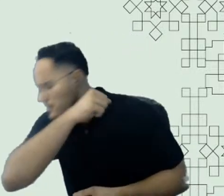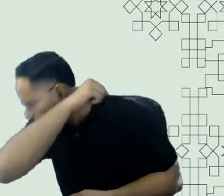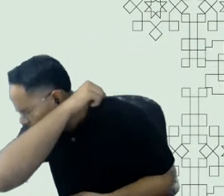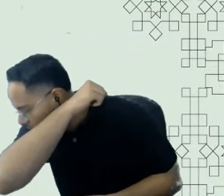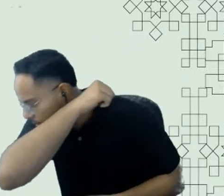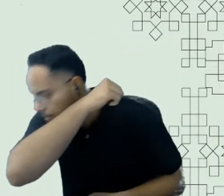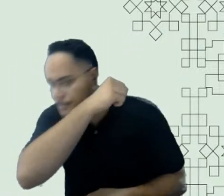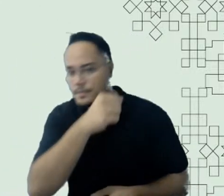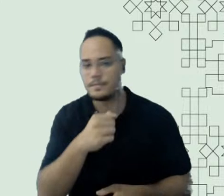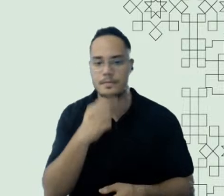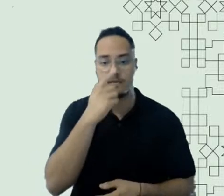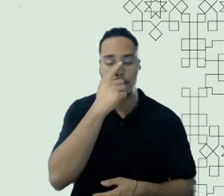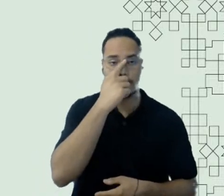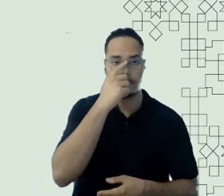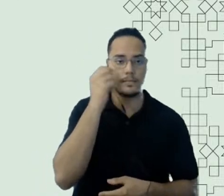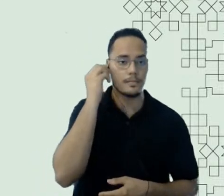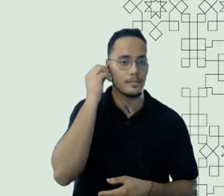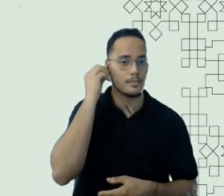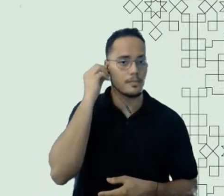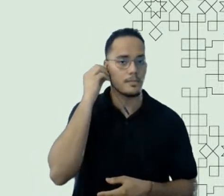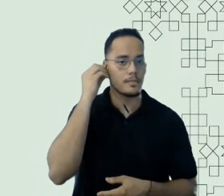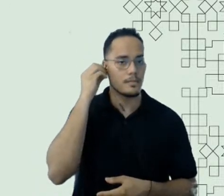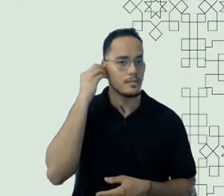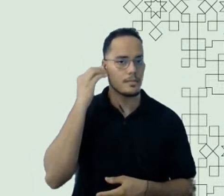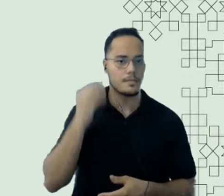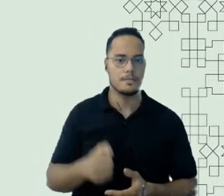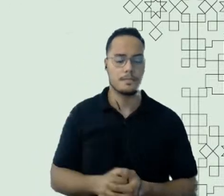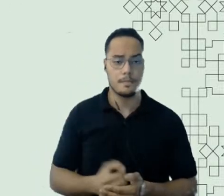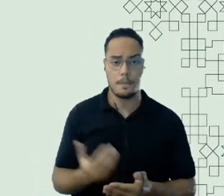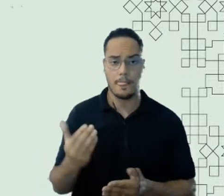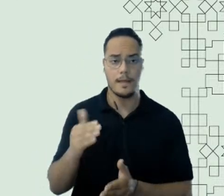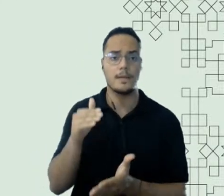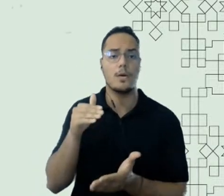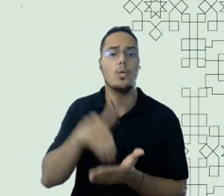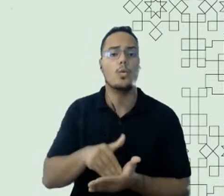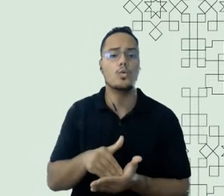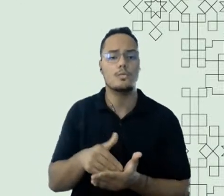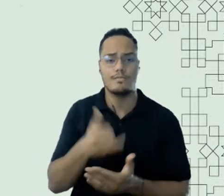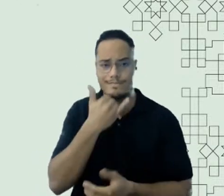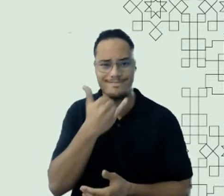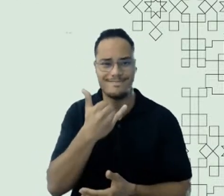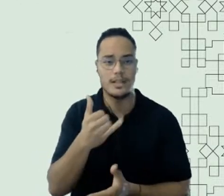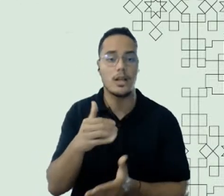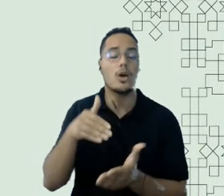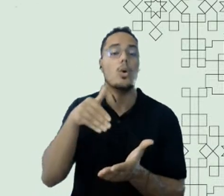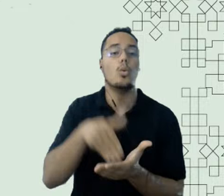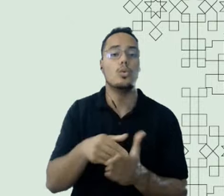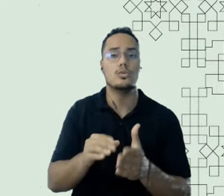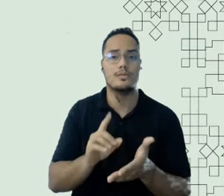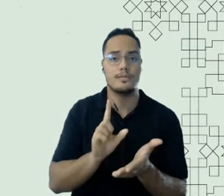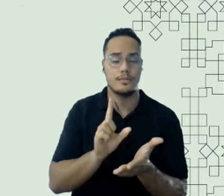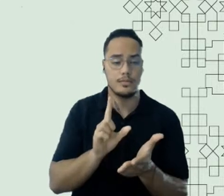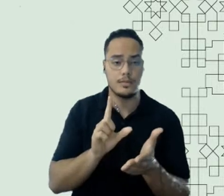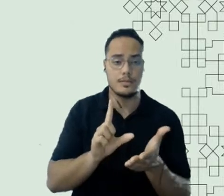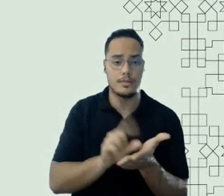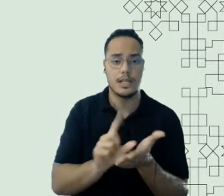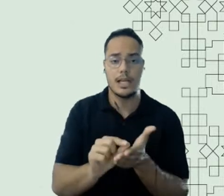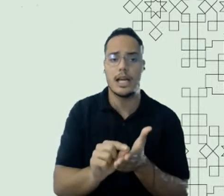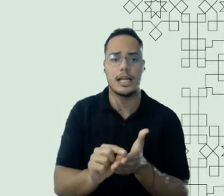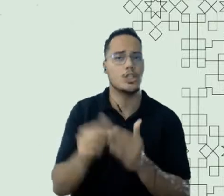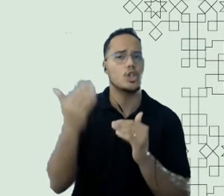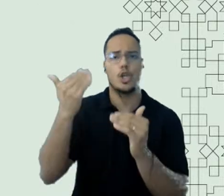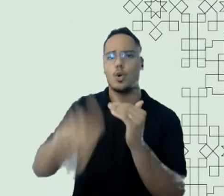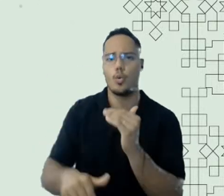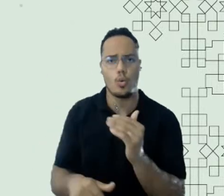by publishers and producers, you know, so that was an interesting also context. Okay, so let's focus